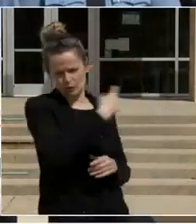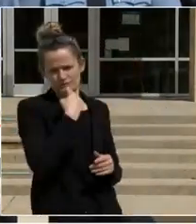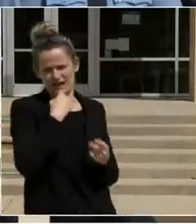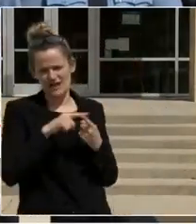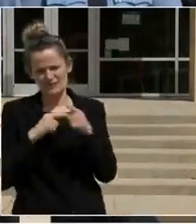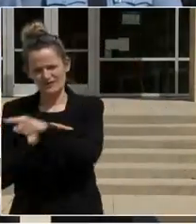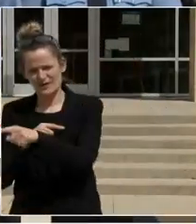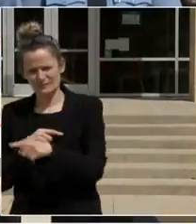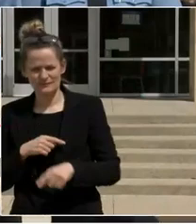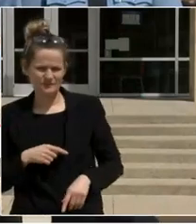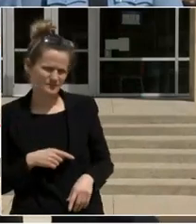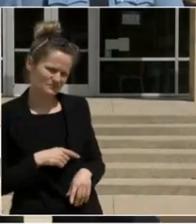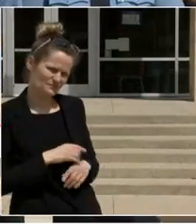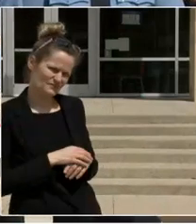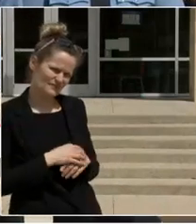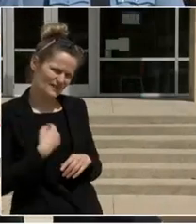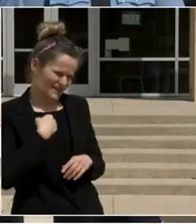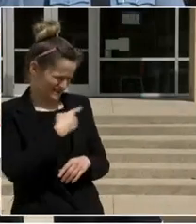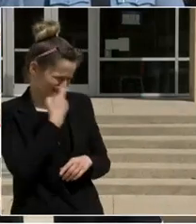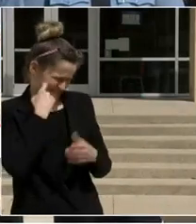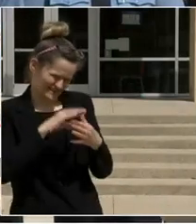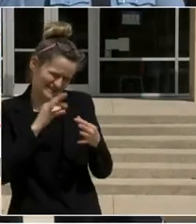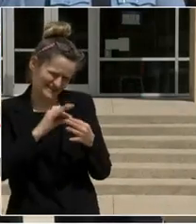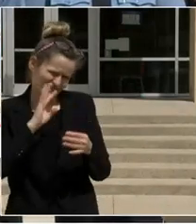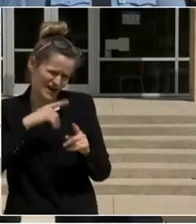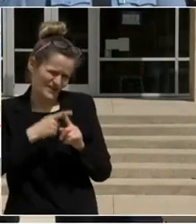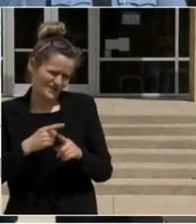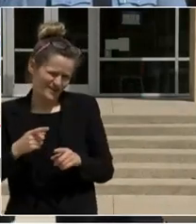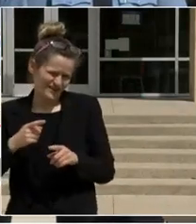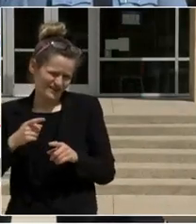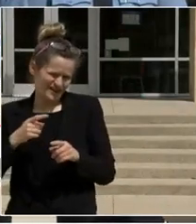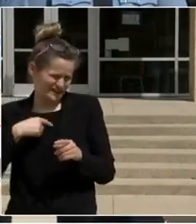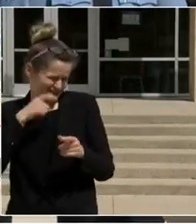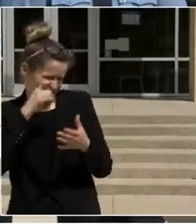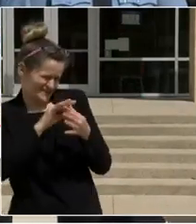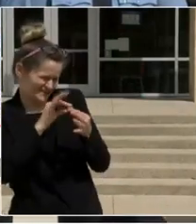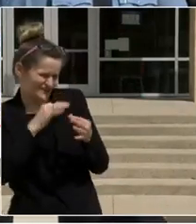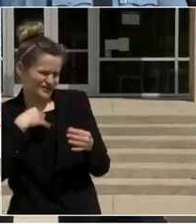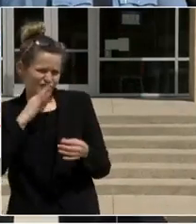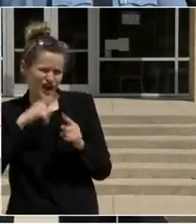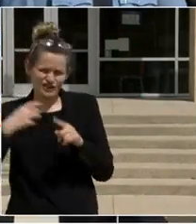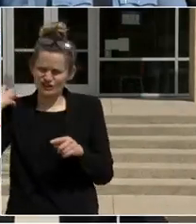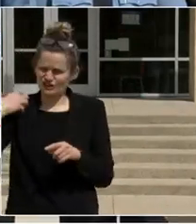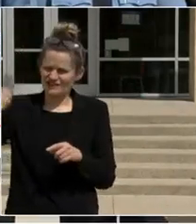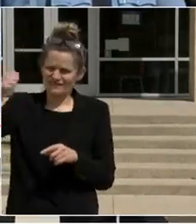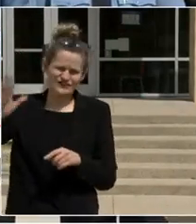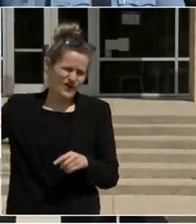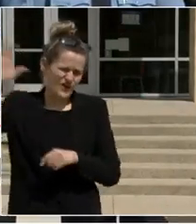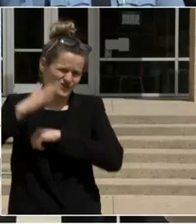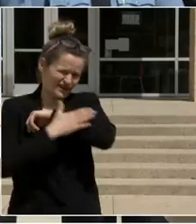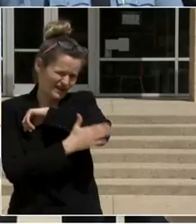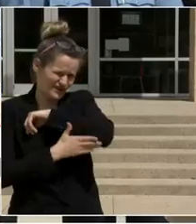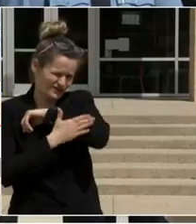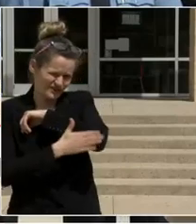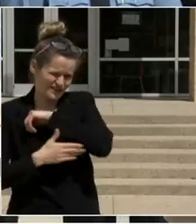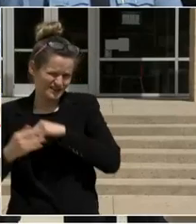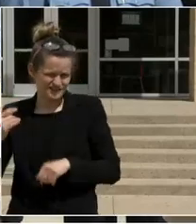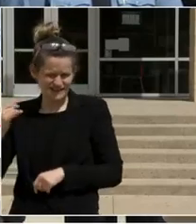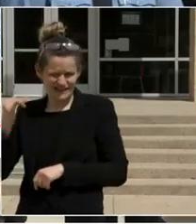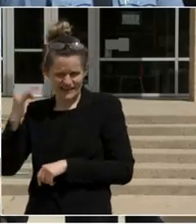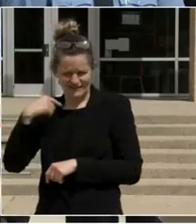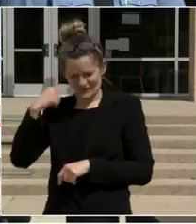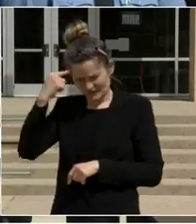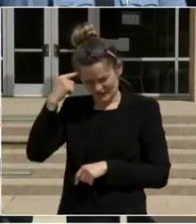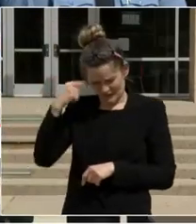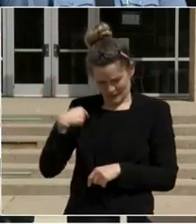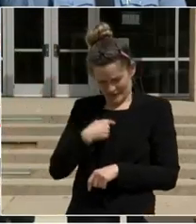with them a couple of days ago. I would say to them, you know, if you think the grass is green on the other